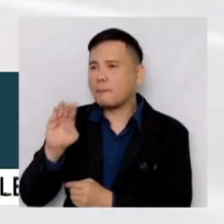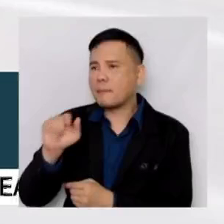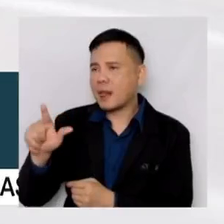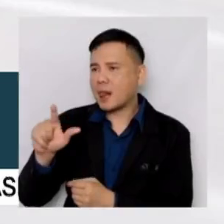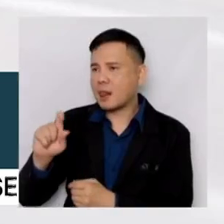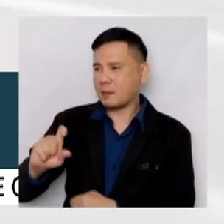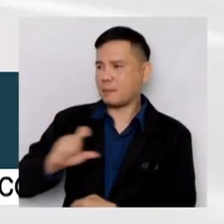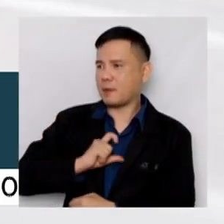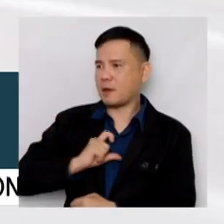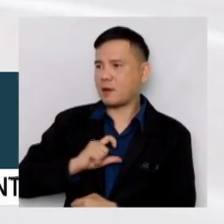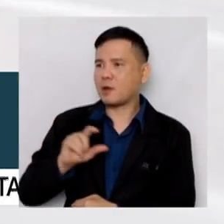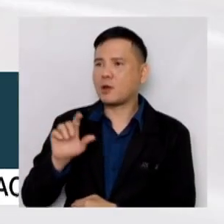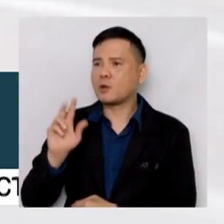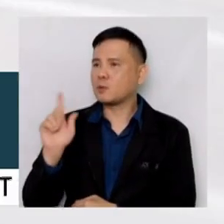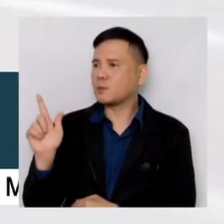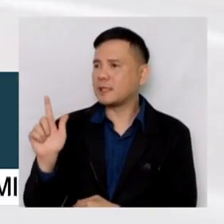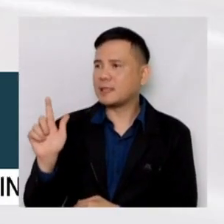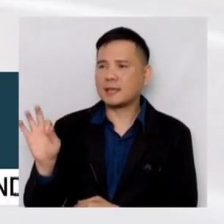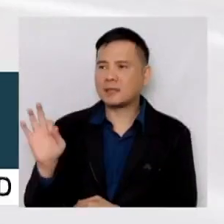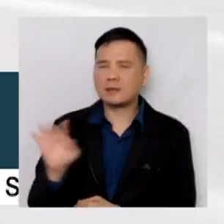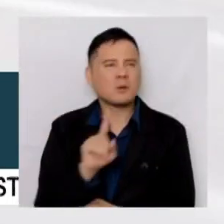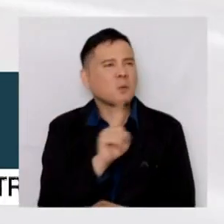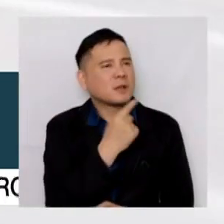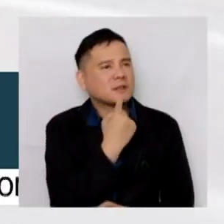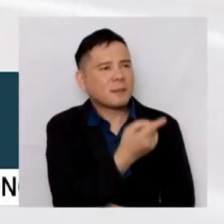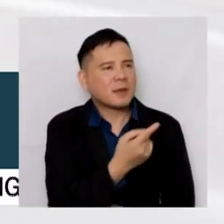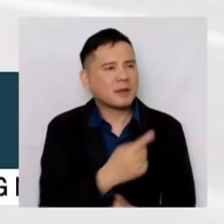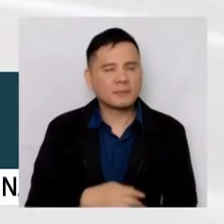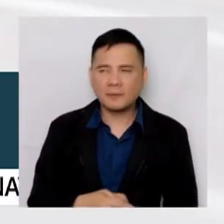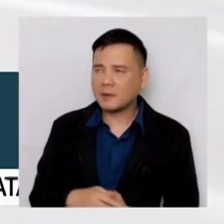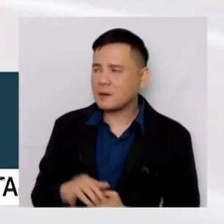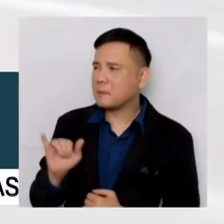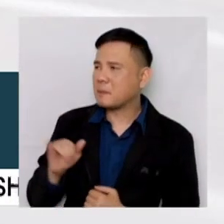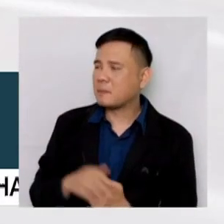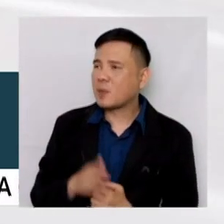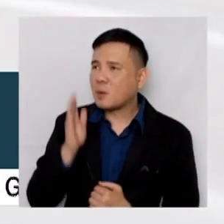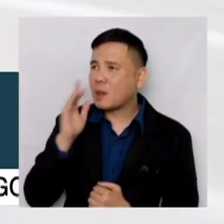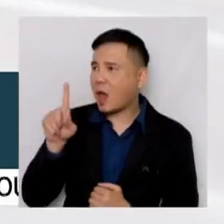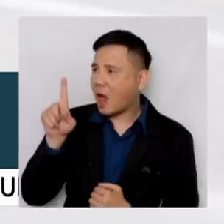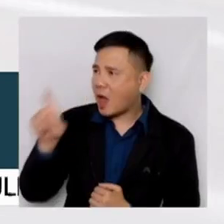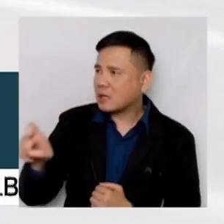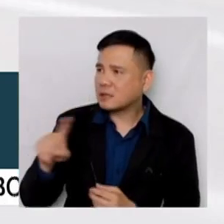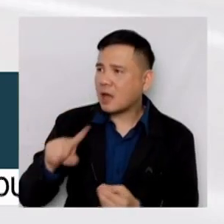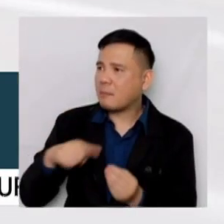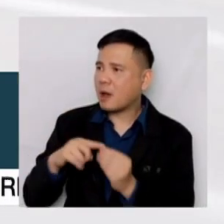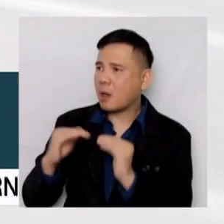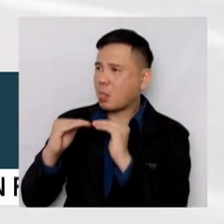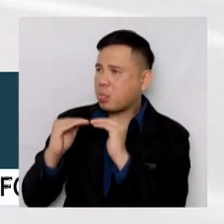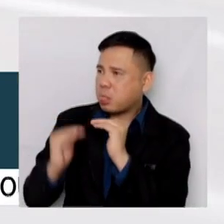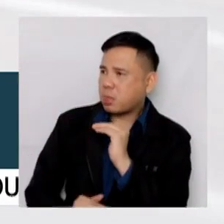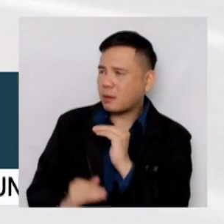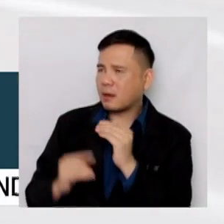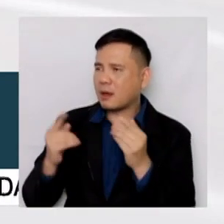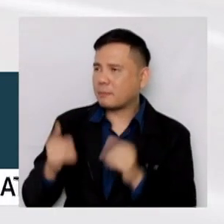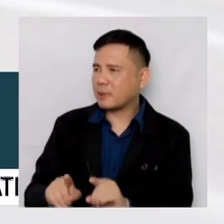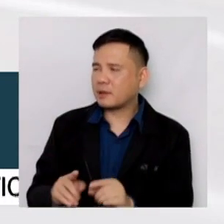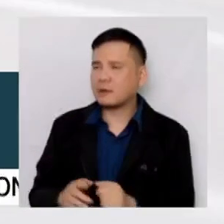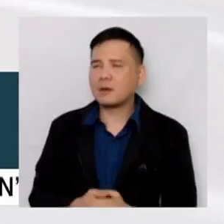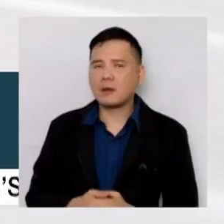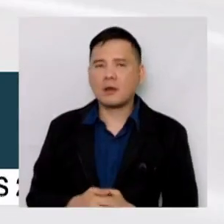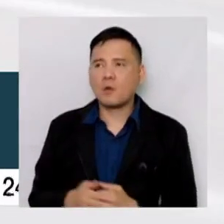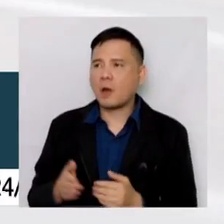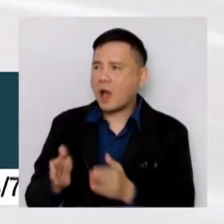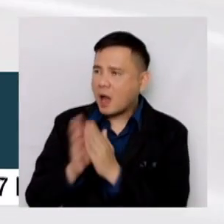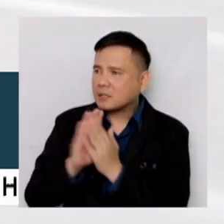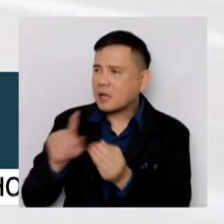And what would you tell them? I would ask them about their, about inequality. I would ask them about their study